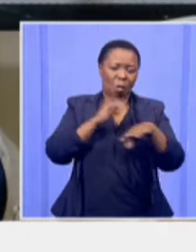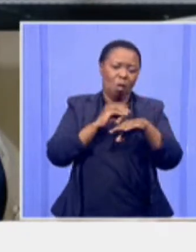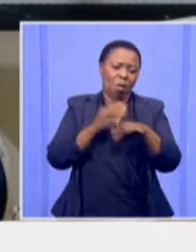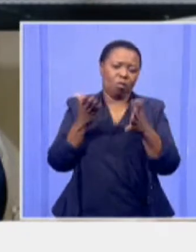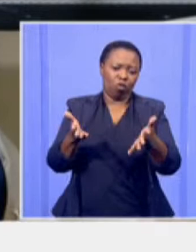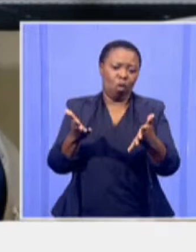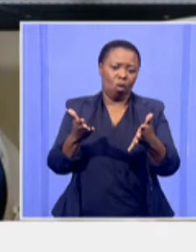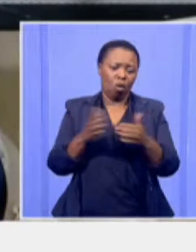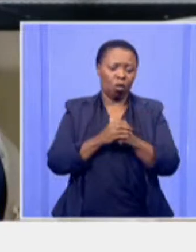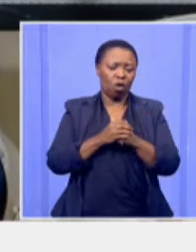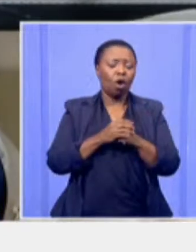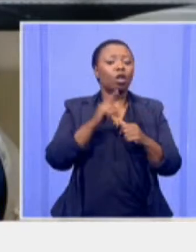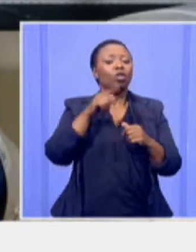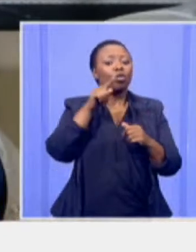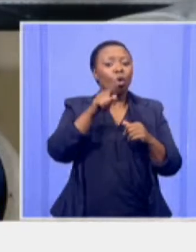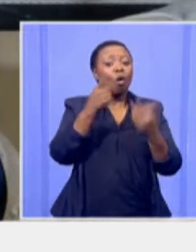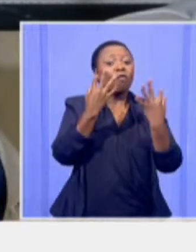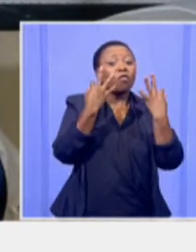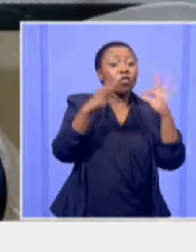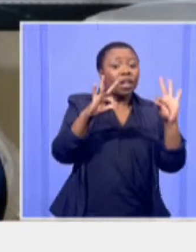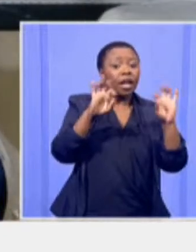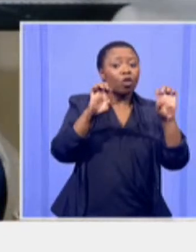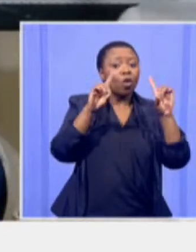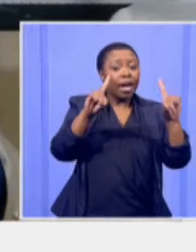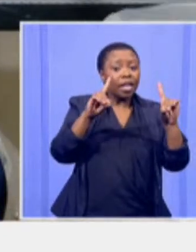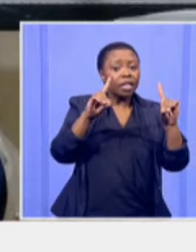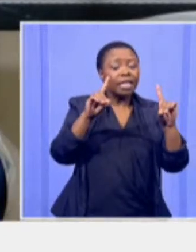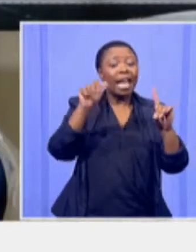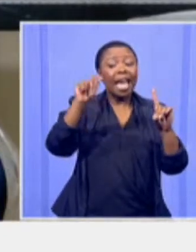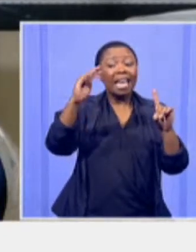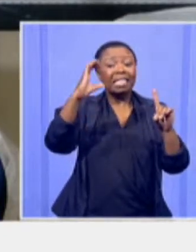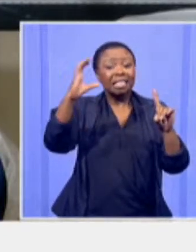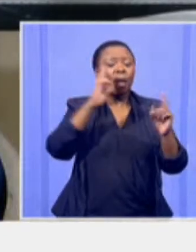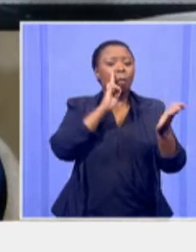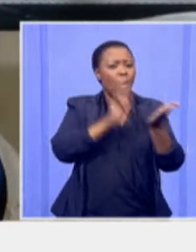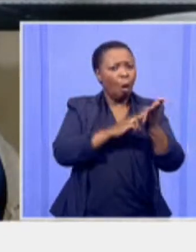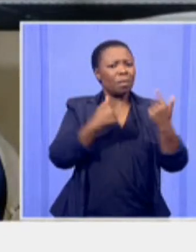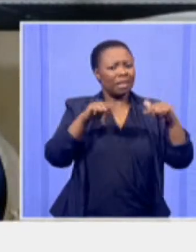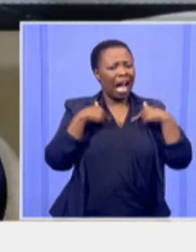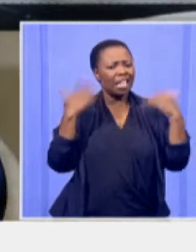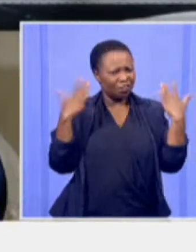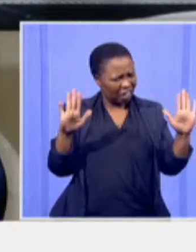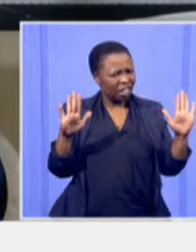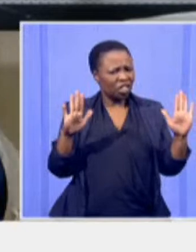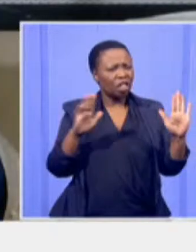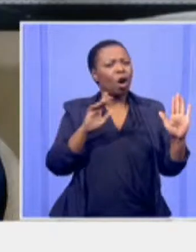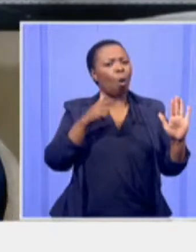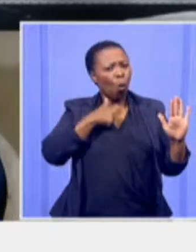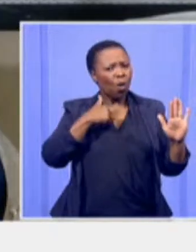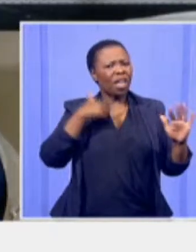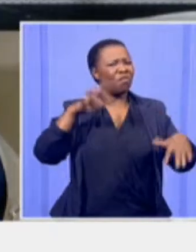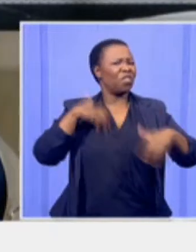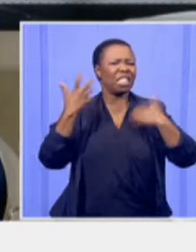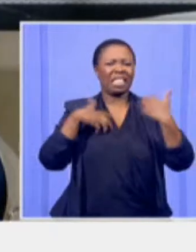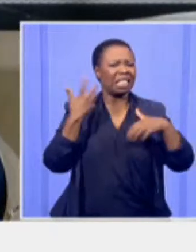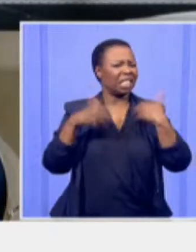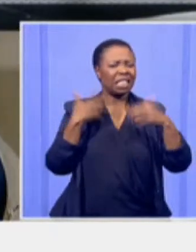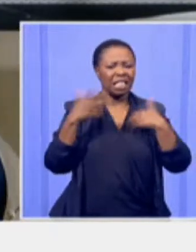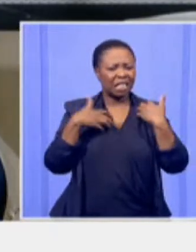was promised to us by the ruling party. Hence, we're very frustrated to see the ST of a ruling